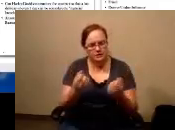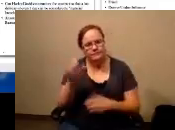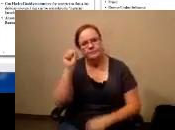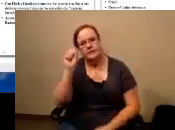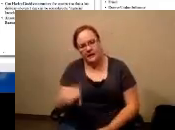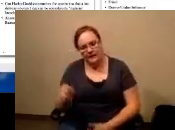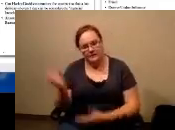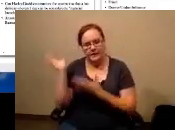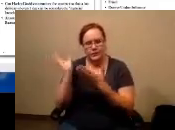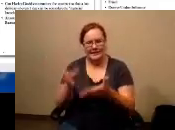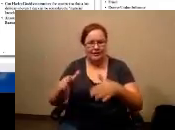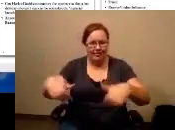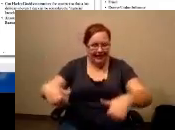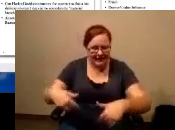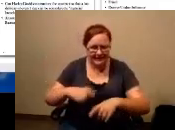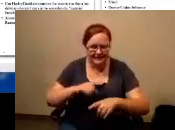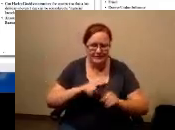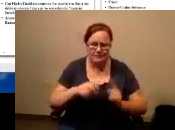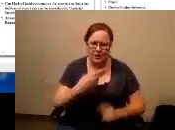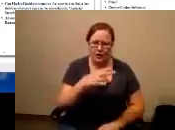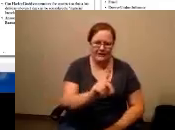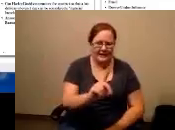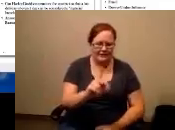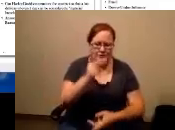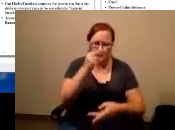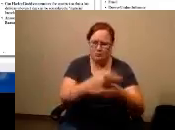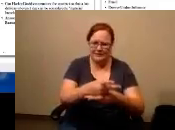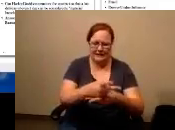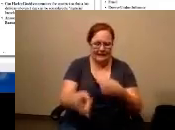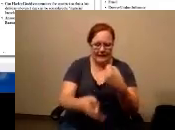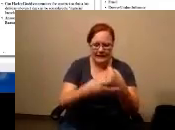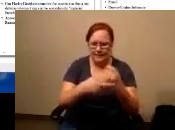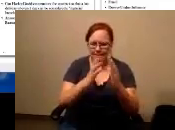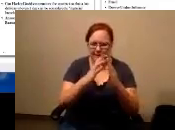but Harley-Davidson was going to slap them in the warehouse anyway for a few weeks.